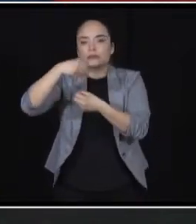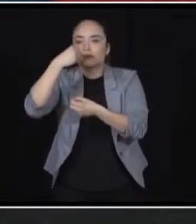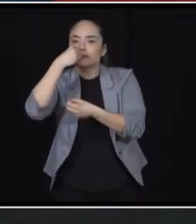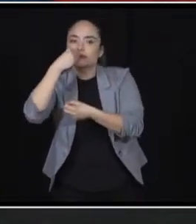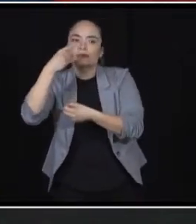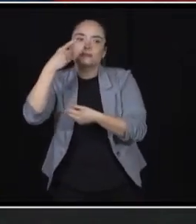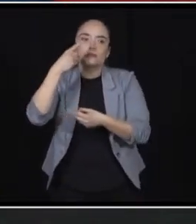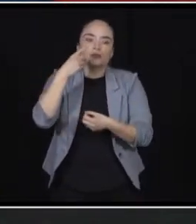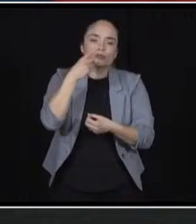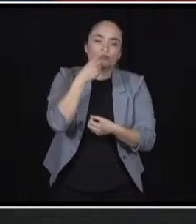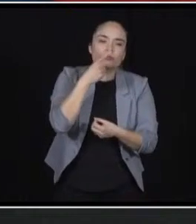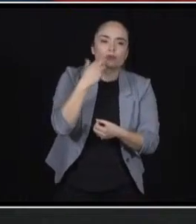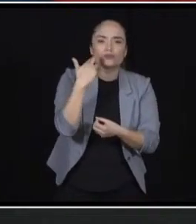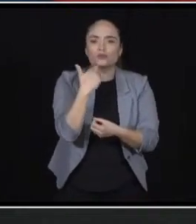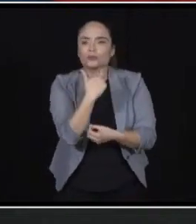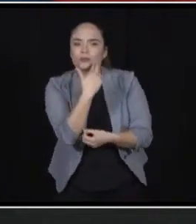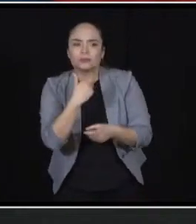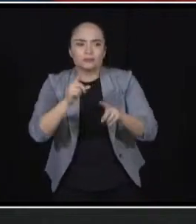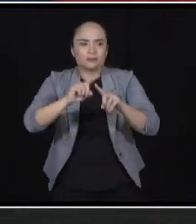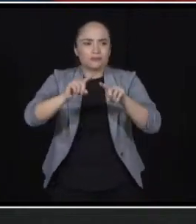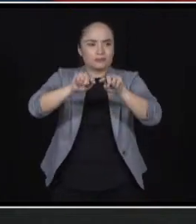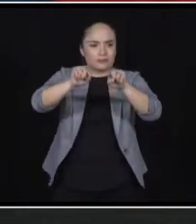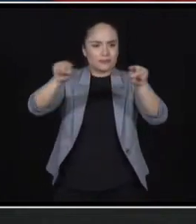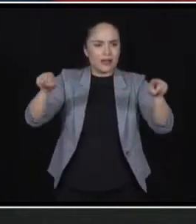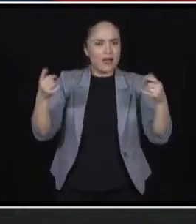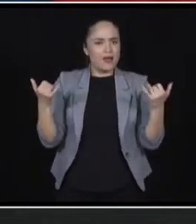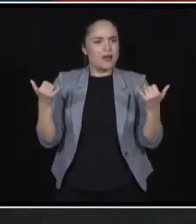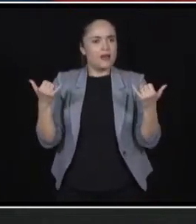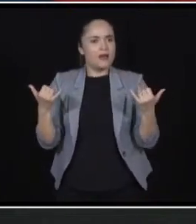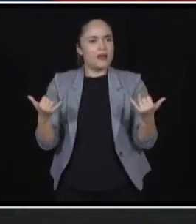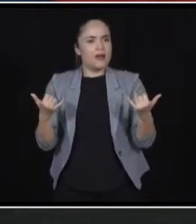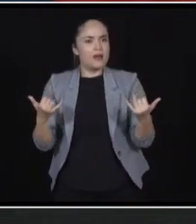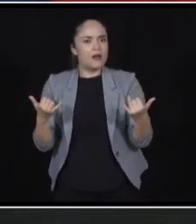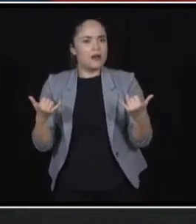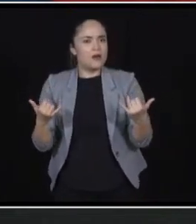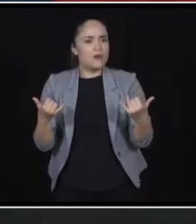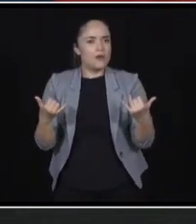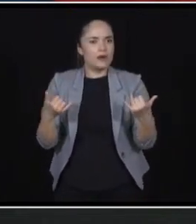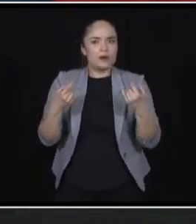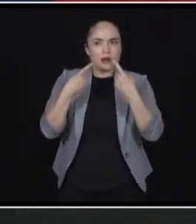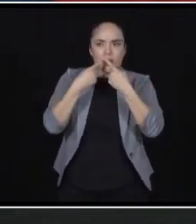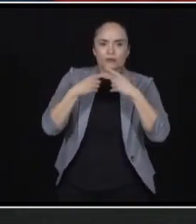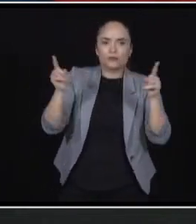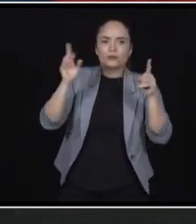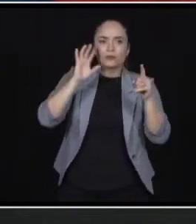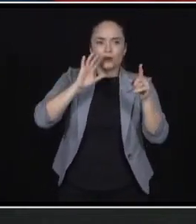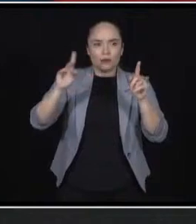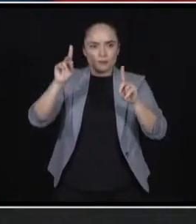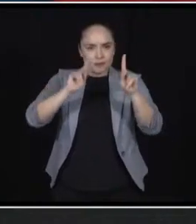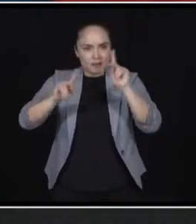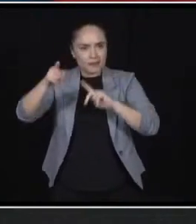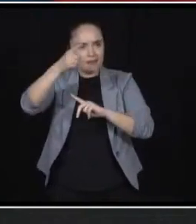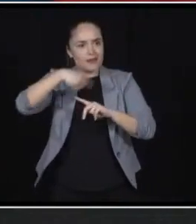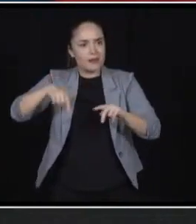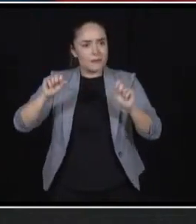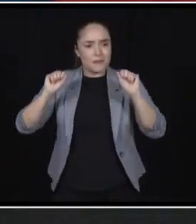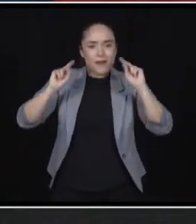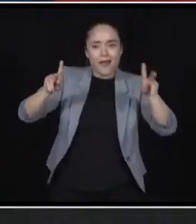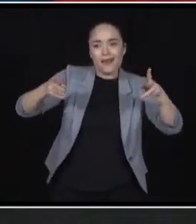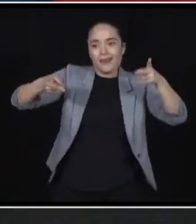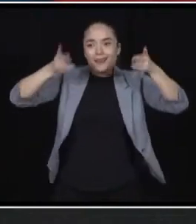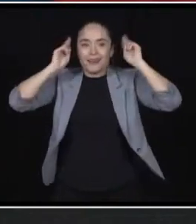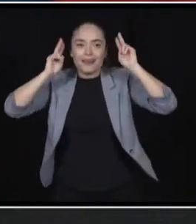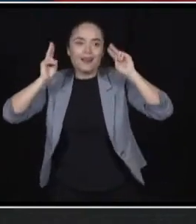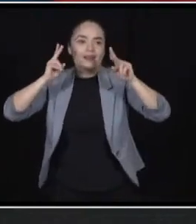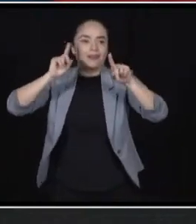Mississauga and other lockdown areas that people could get haircuts, and yet here we are. So I would like an explanation,